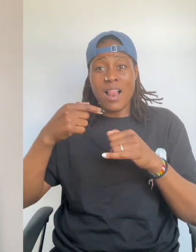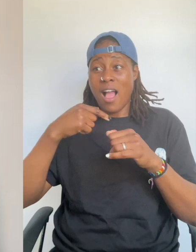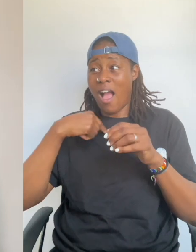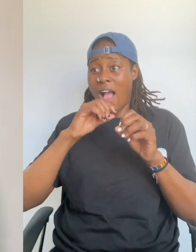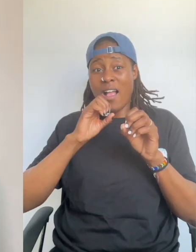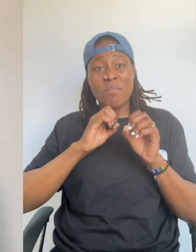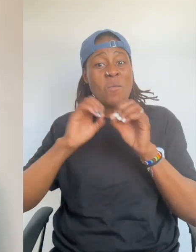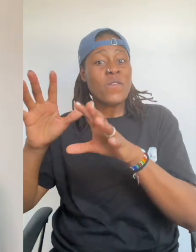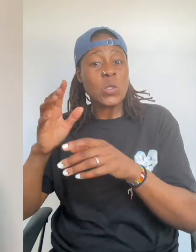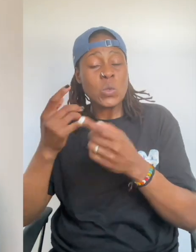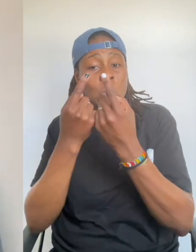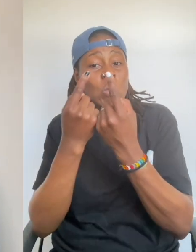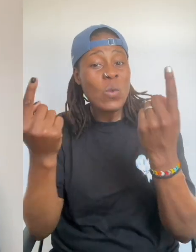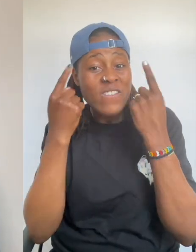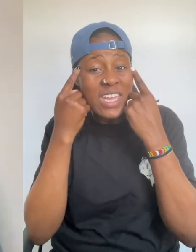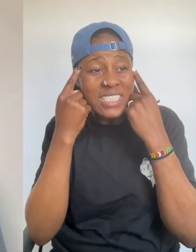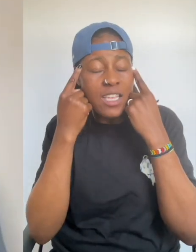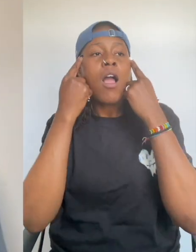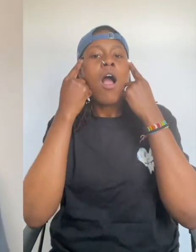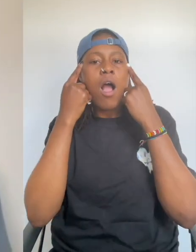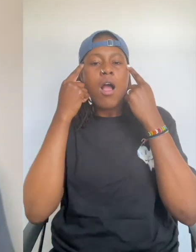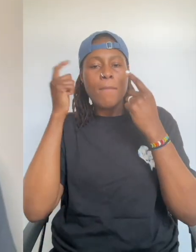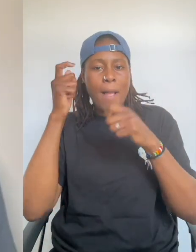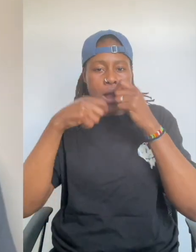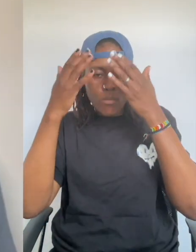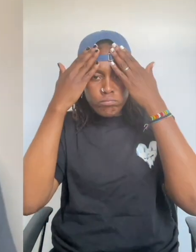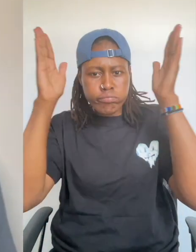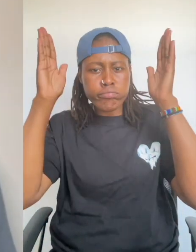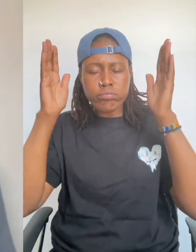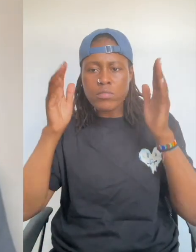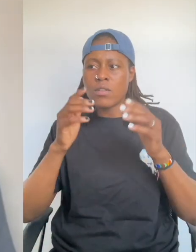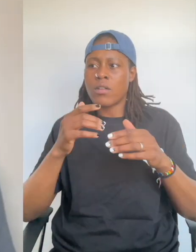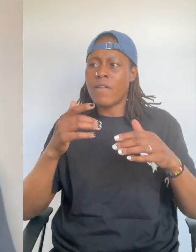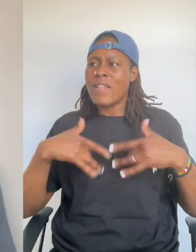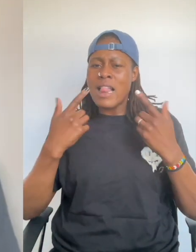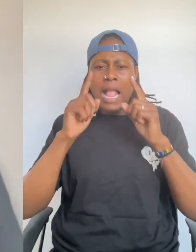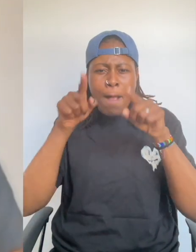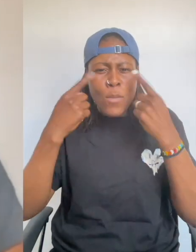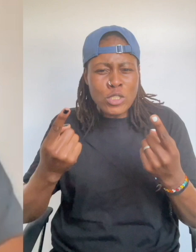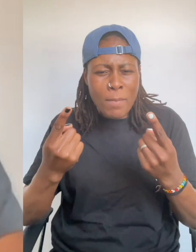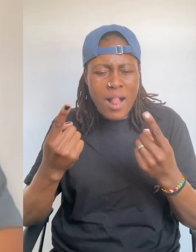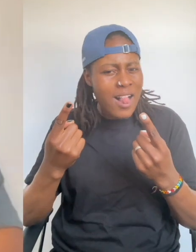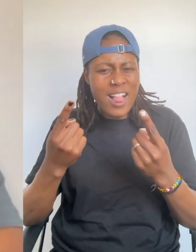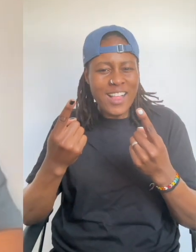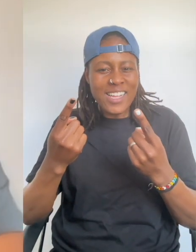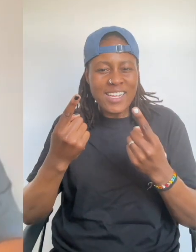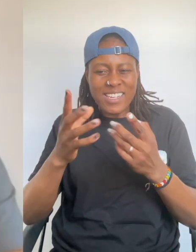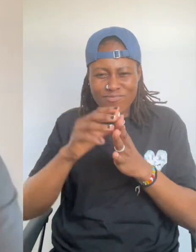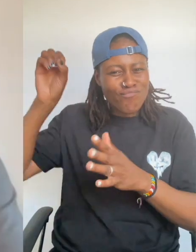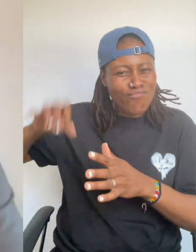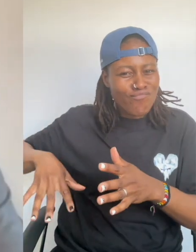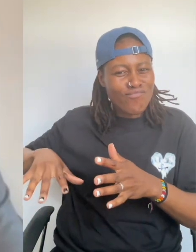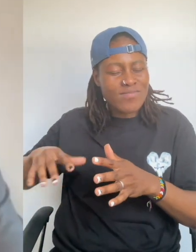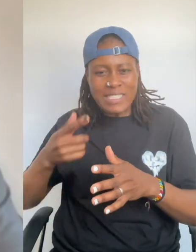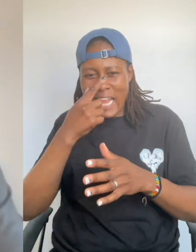life and, nothing is impossible. Um, and yeah, I think, you just have